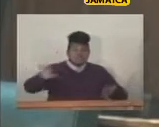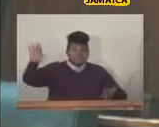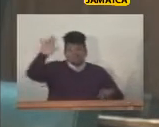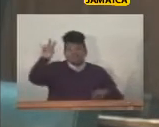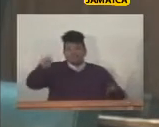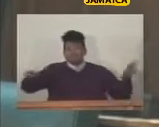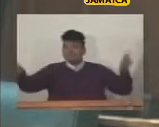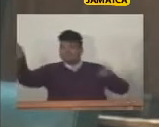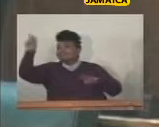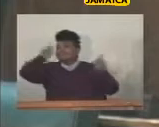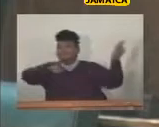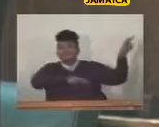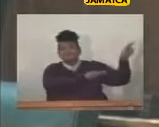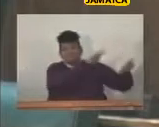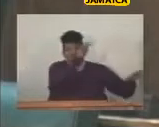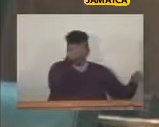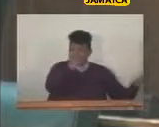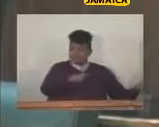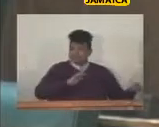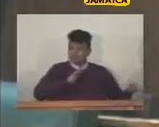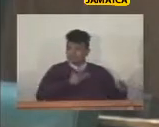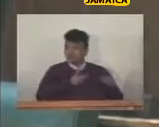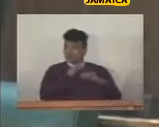Minister of National Security.